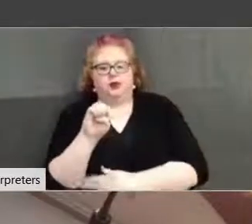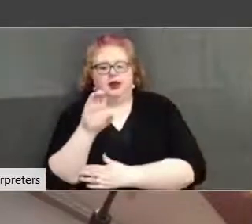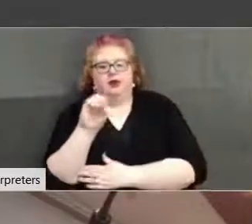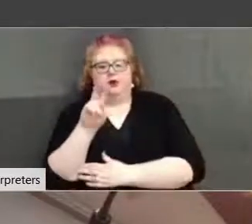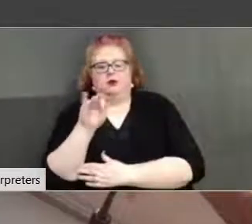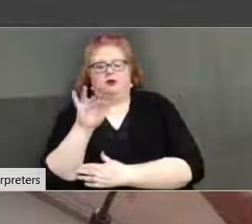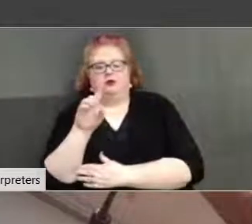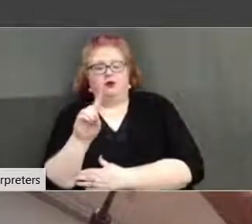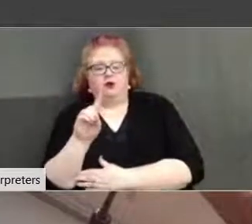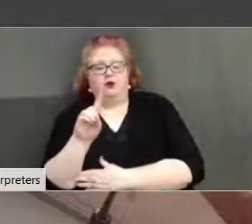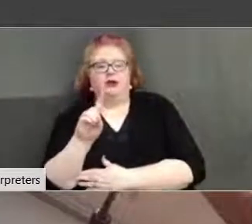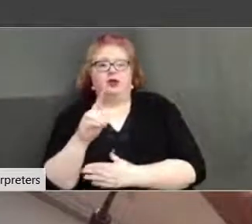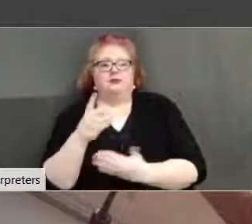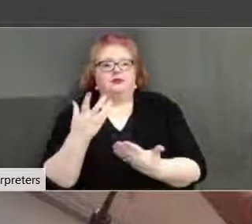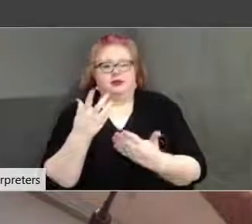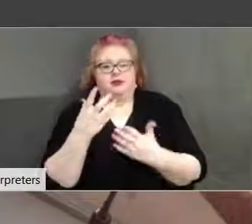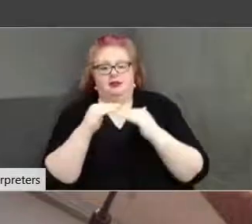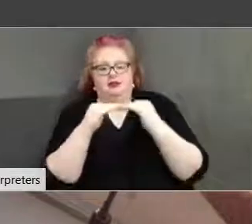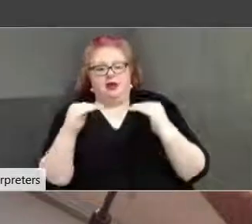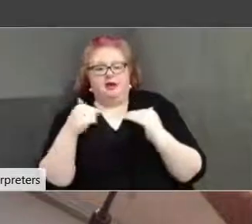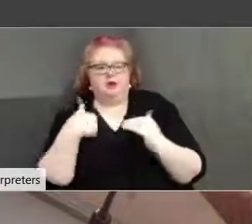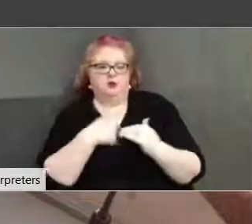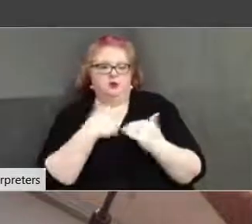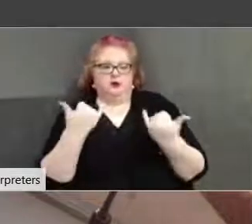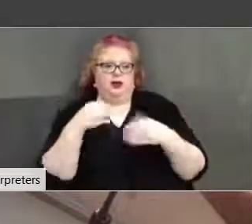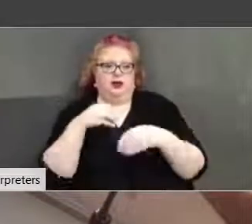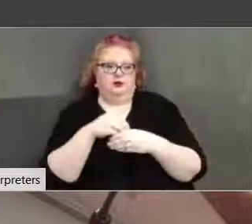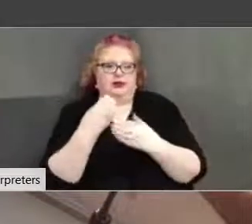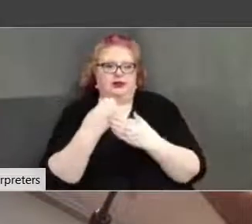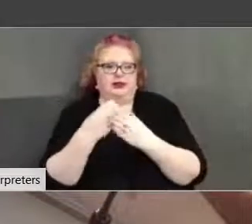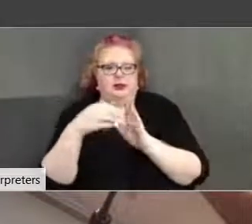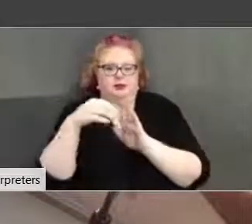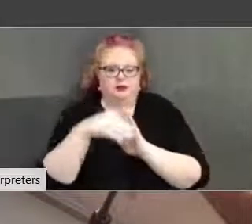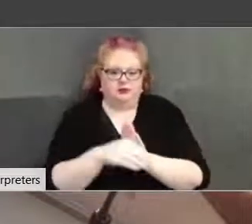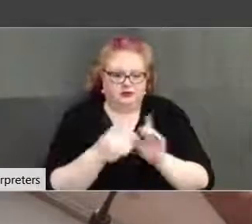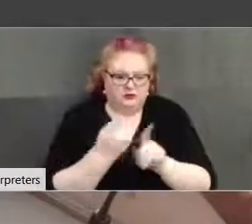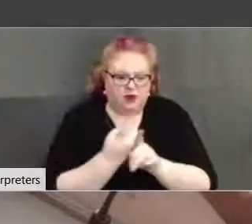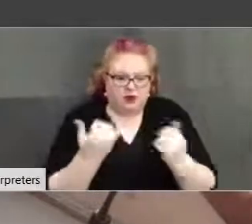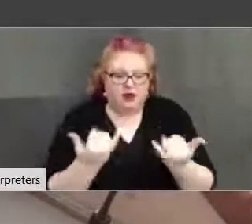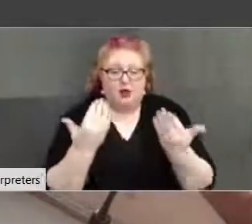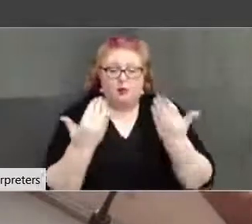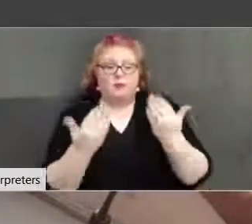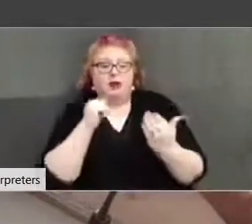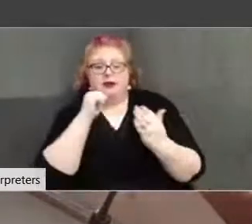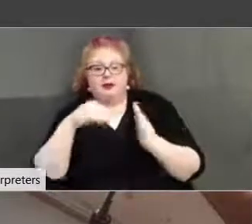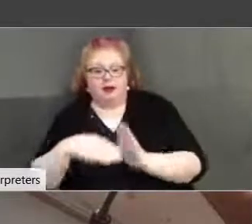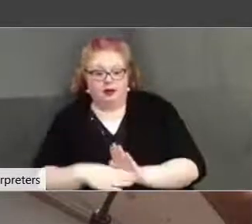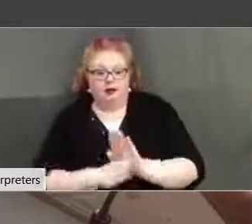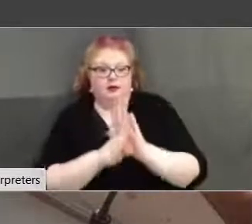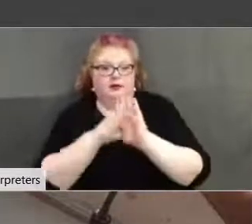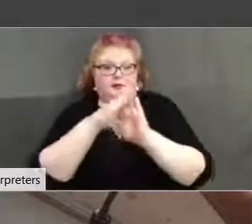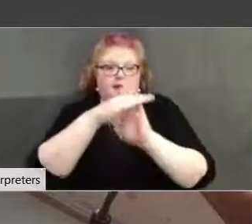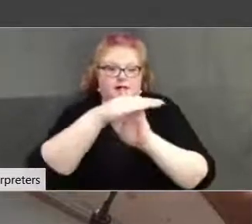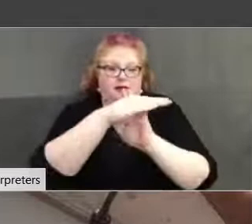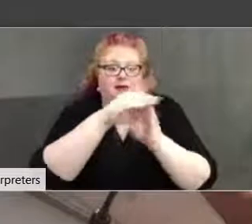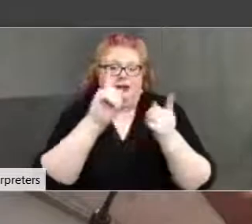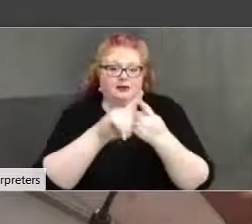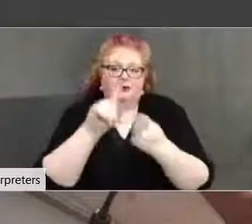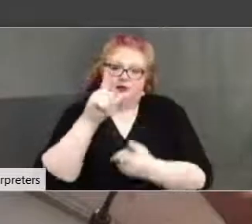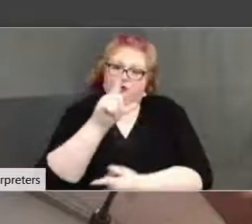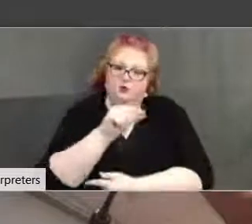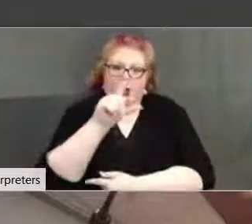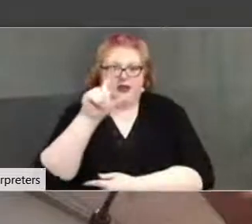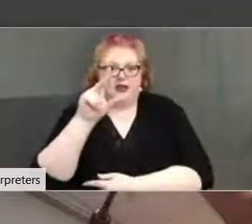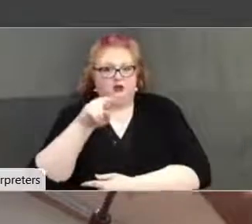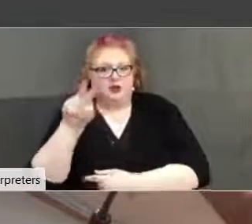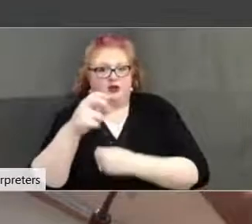won't reach that till somewhere around 2022. I don't think it would be advisable. Clearly, that's something before the board. But I think what you are hearing